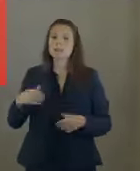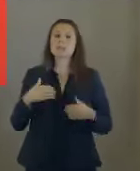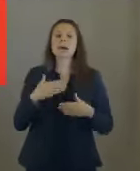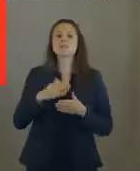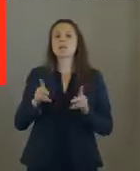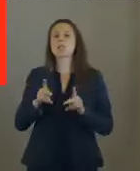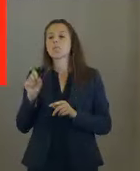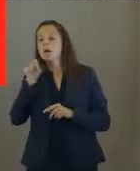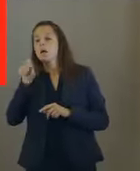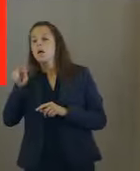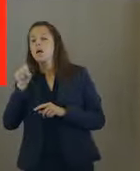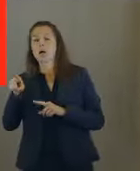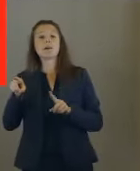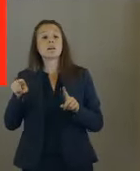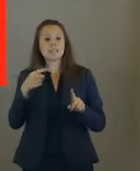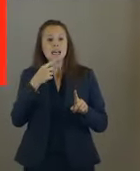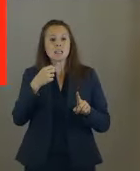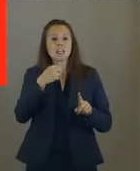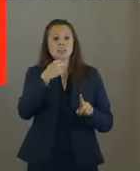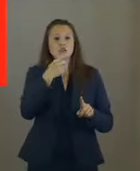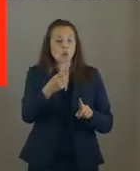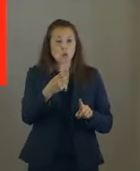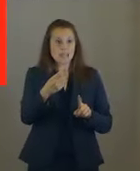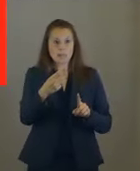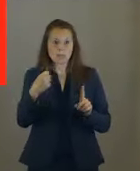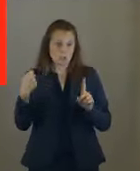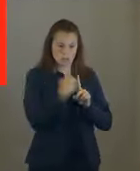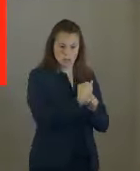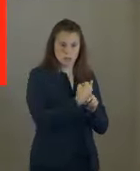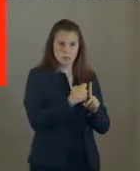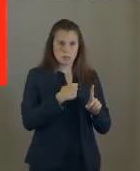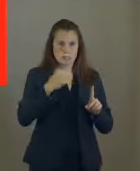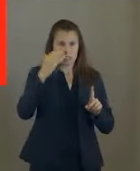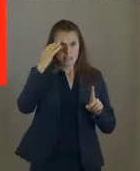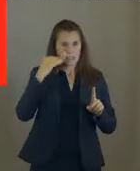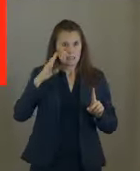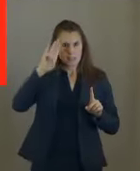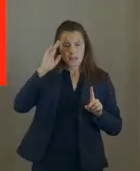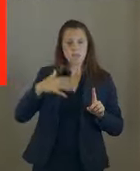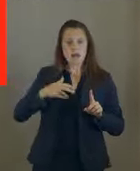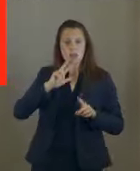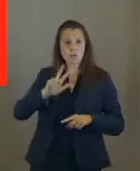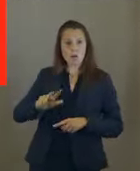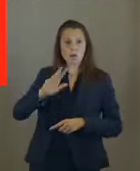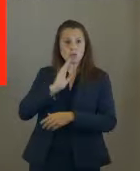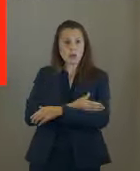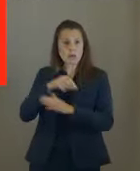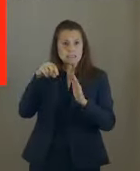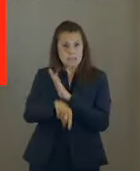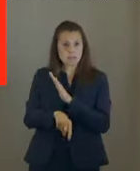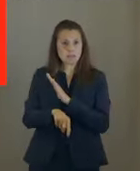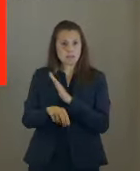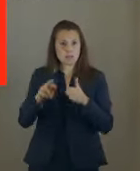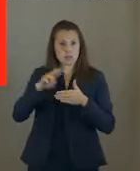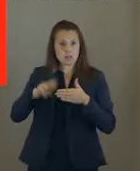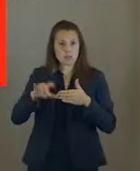to an informants. They said they told them to hit me head on. I got hit head on, and my 3-year-old daughter got killed as a result of